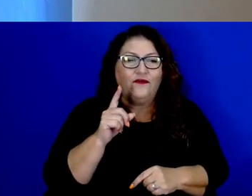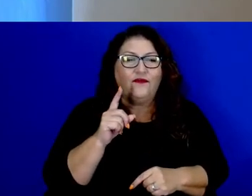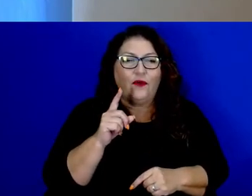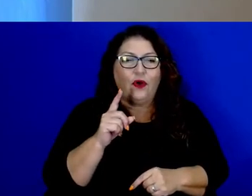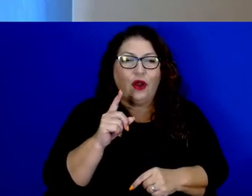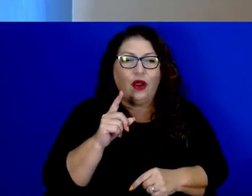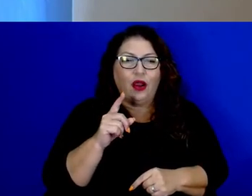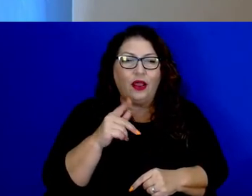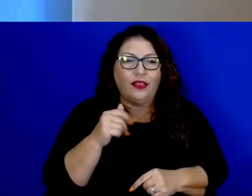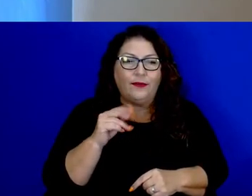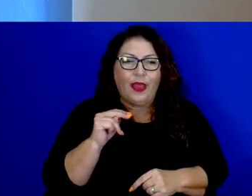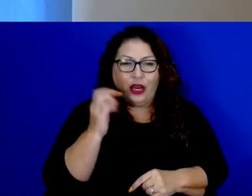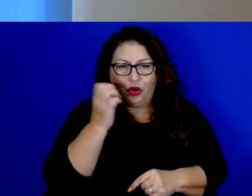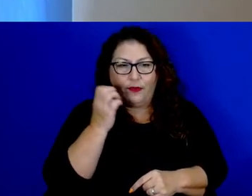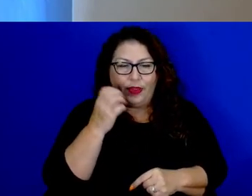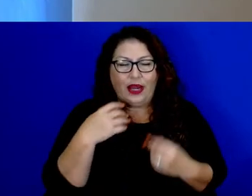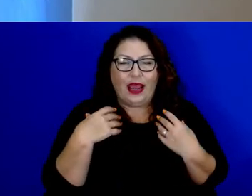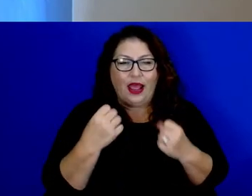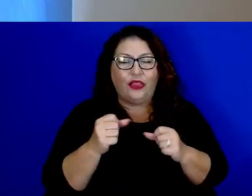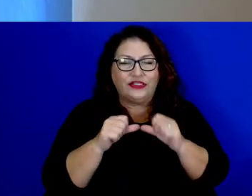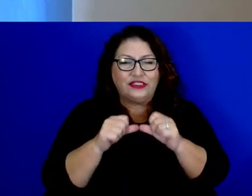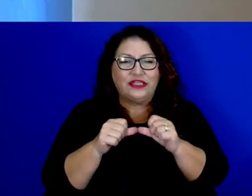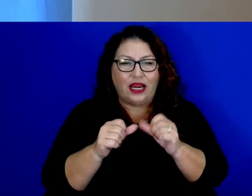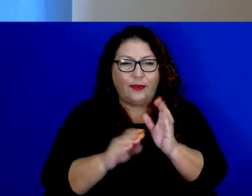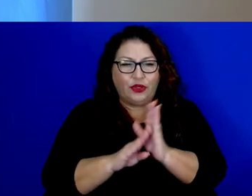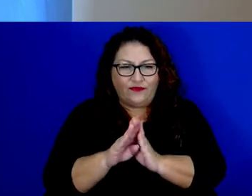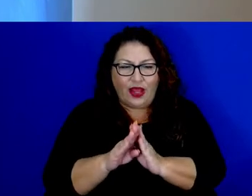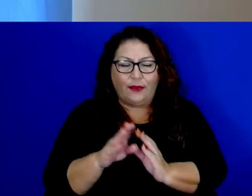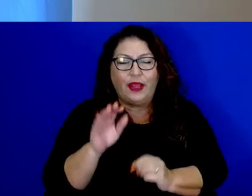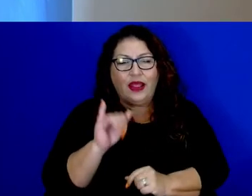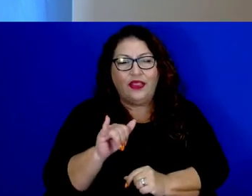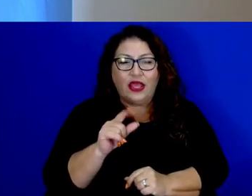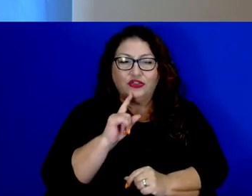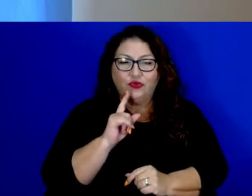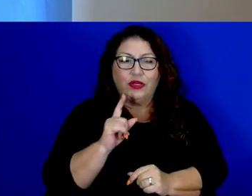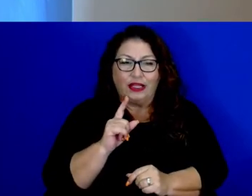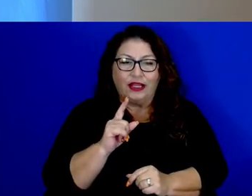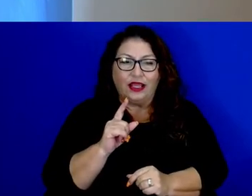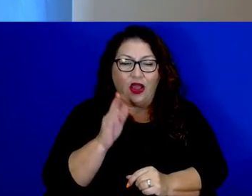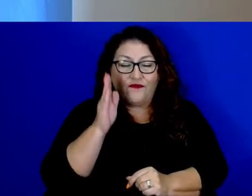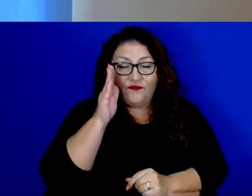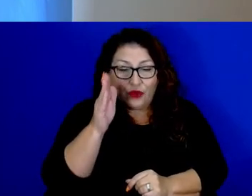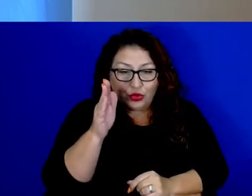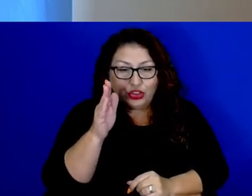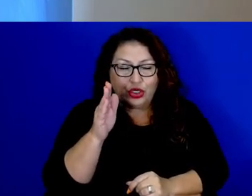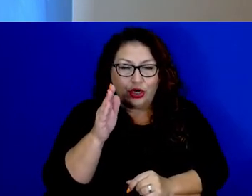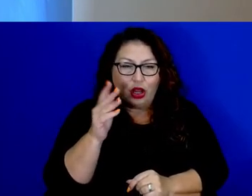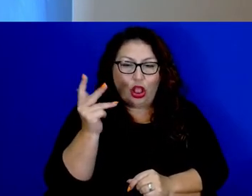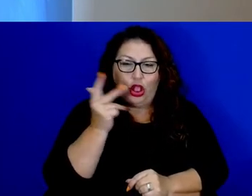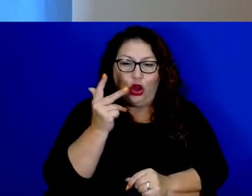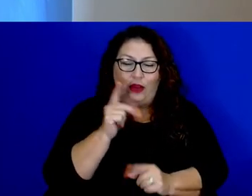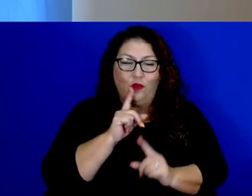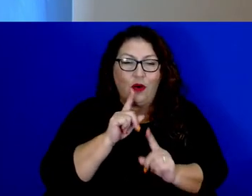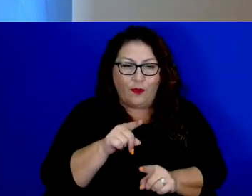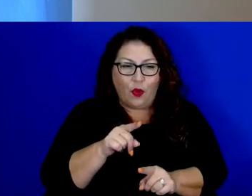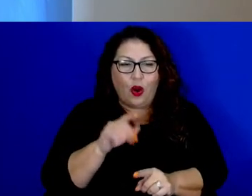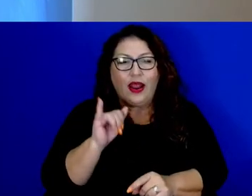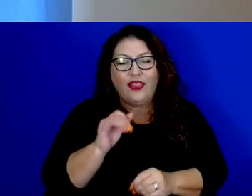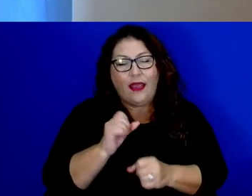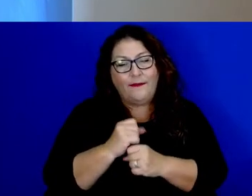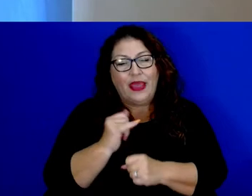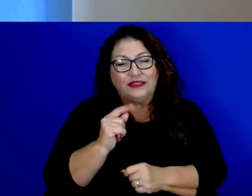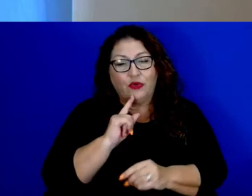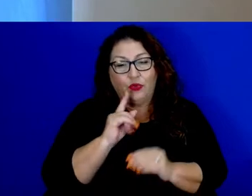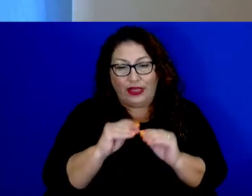and Sustainable Development, which is very much a future-looking report, and which makes it very clear that we need